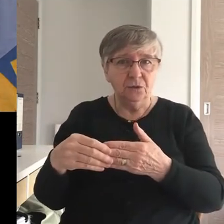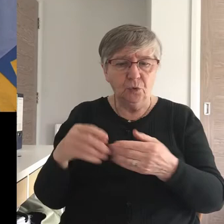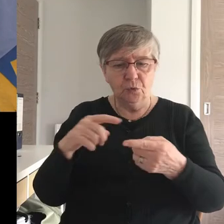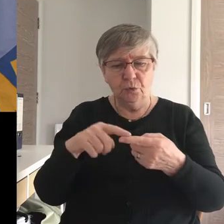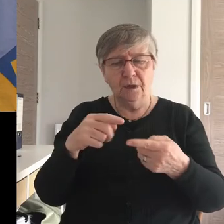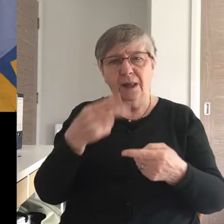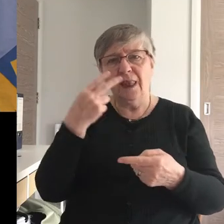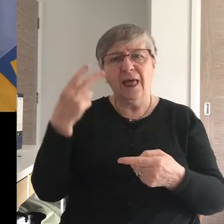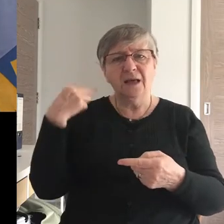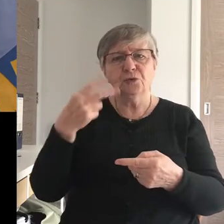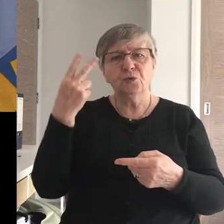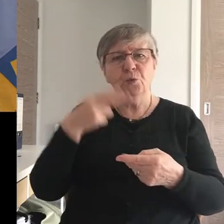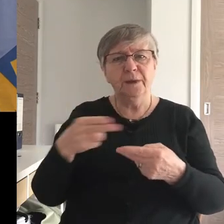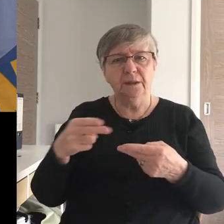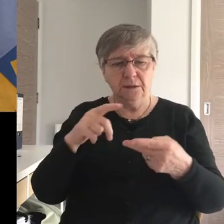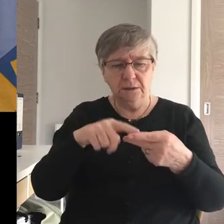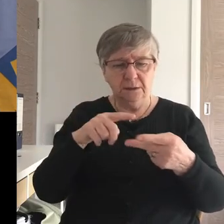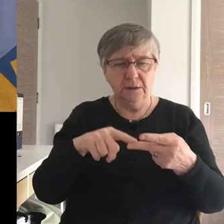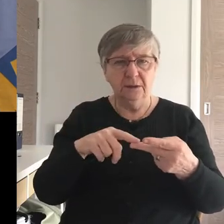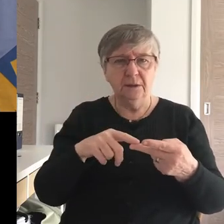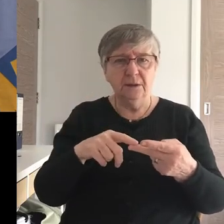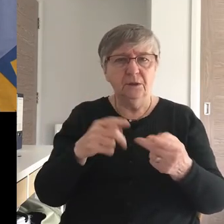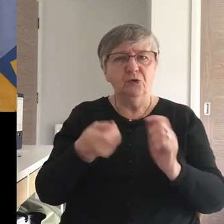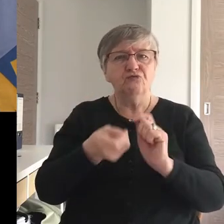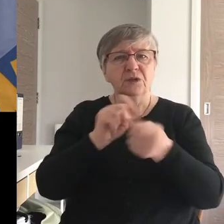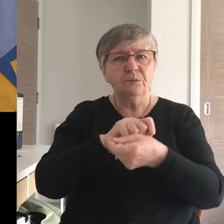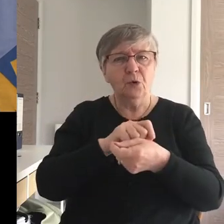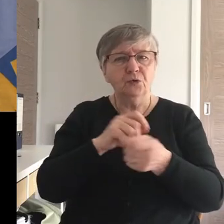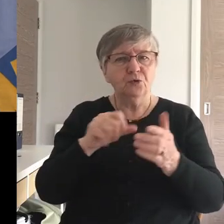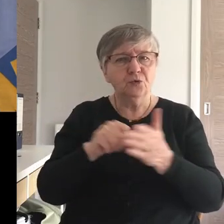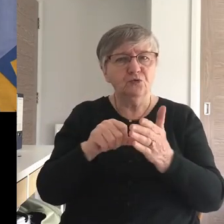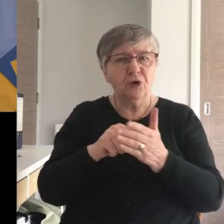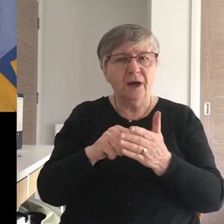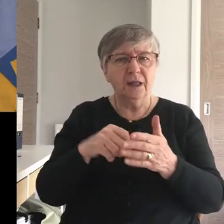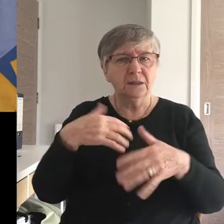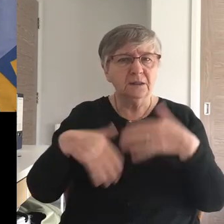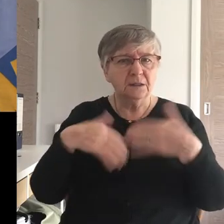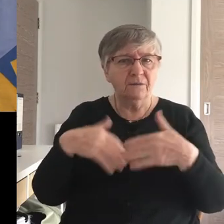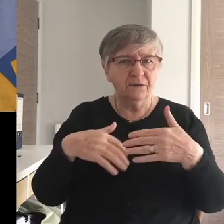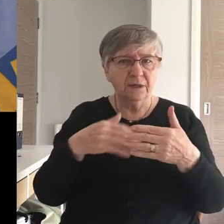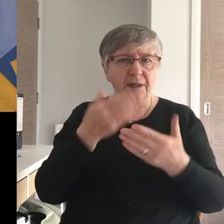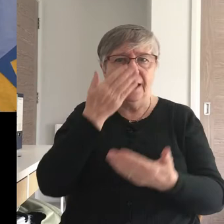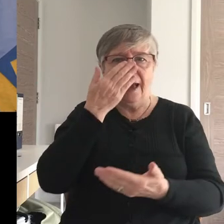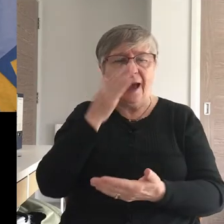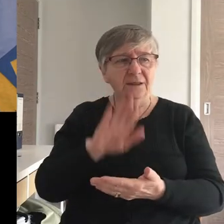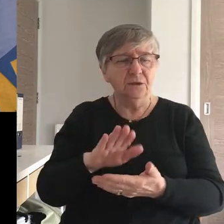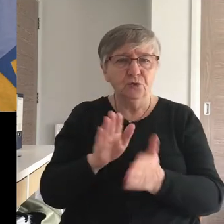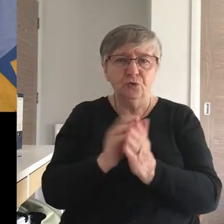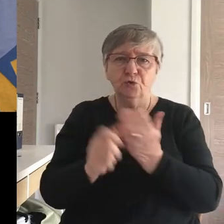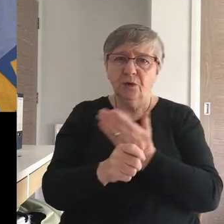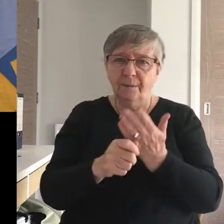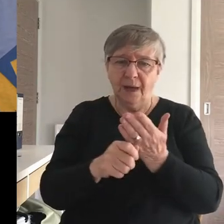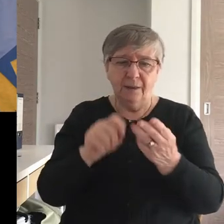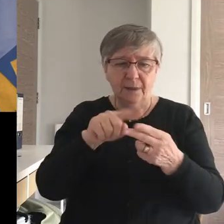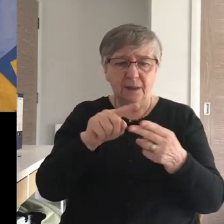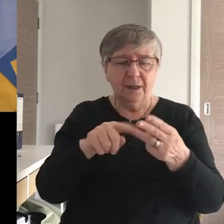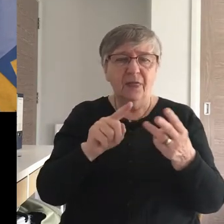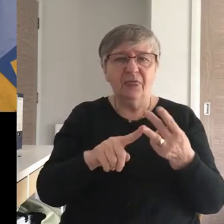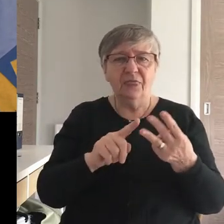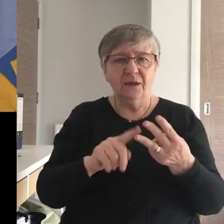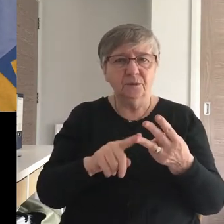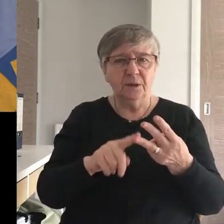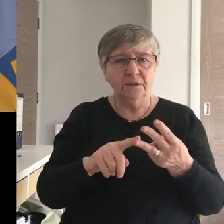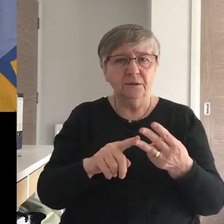week, our response to trials and suffering, our attitude to scripture. And this third test